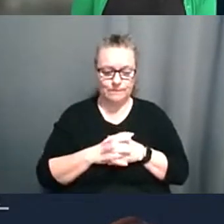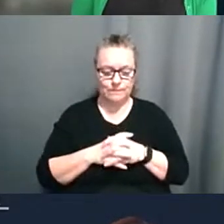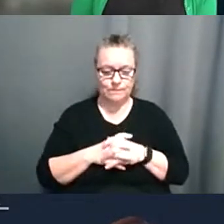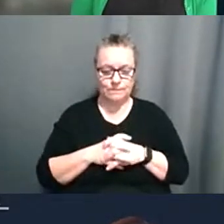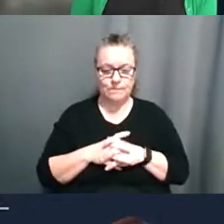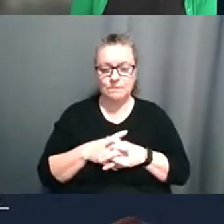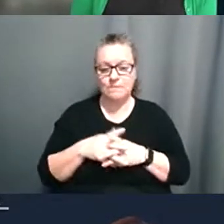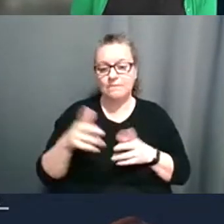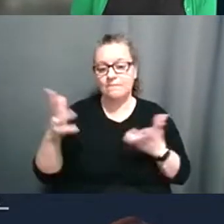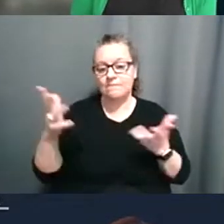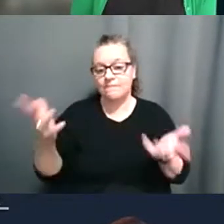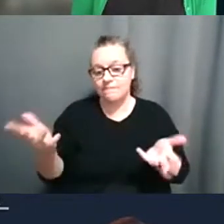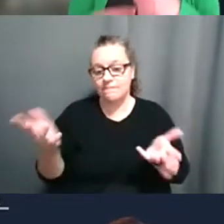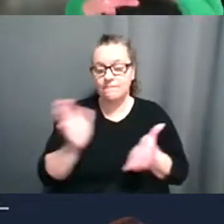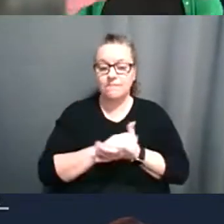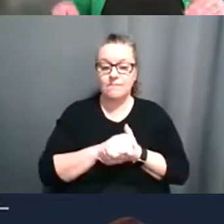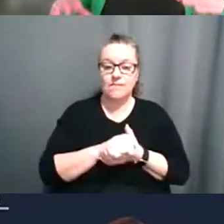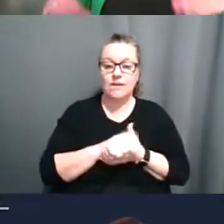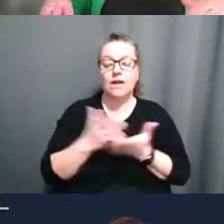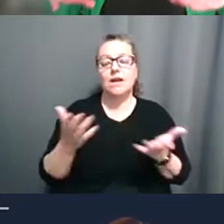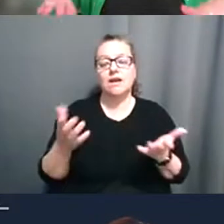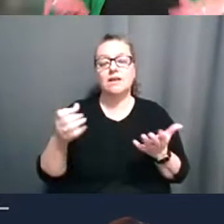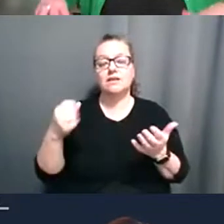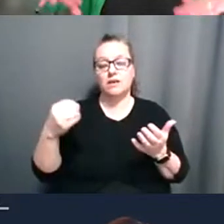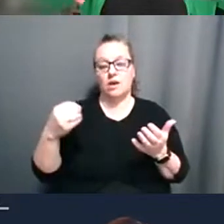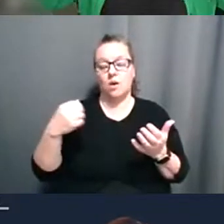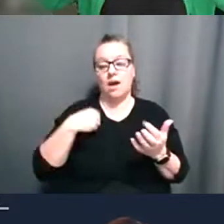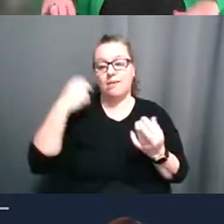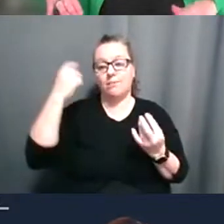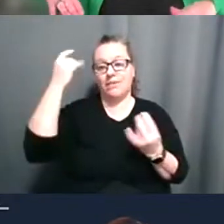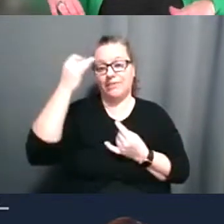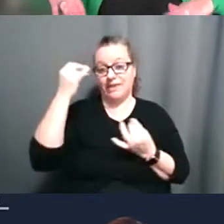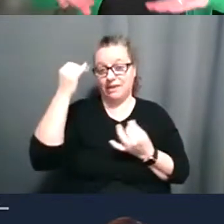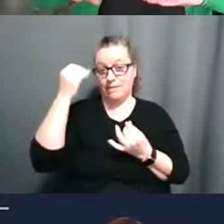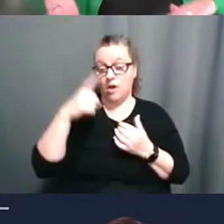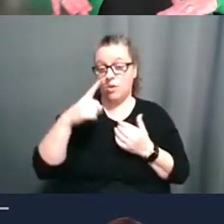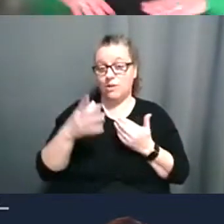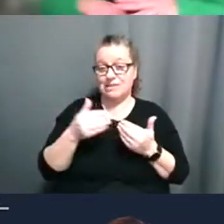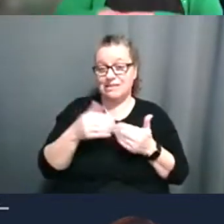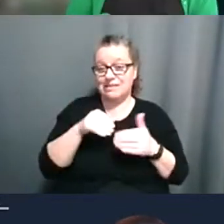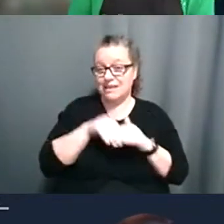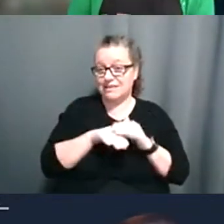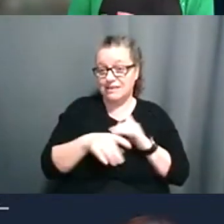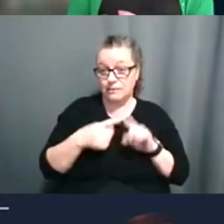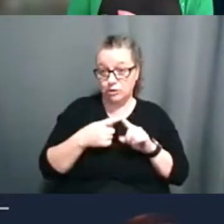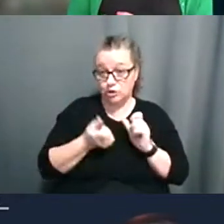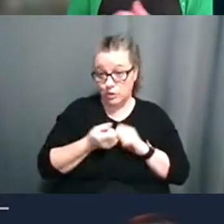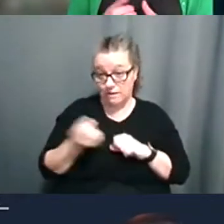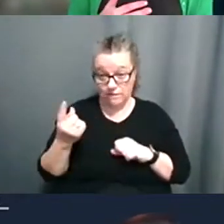I would say, and again, so I'm thinking about what's easily accessible to everyone.